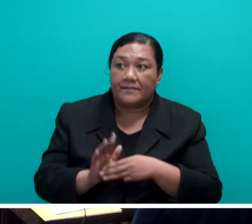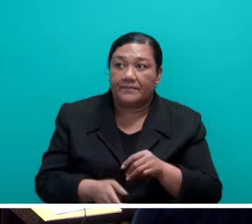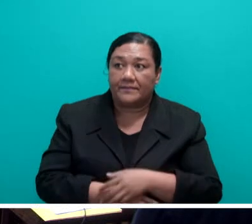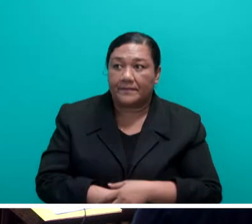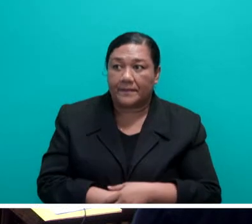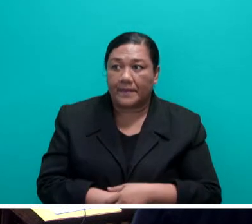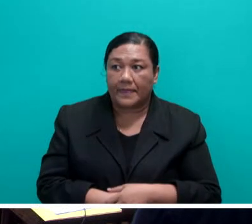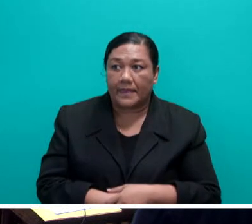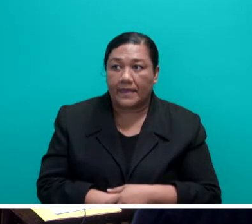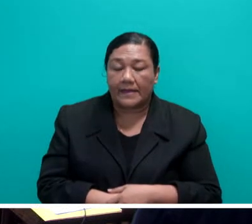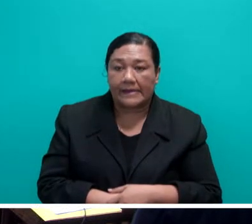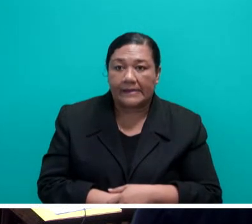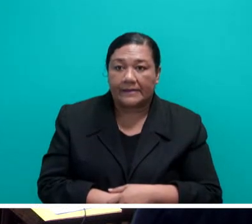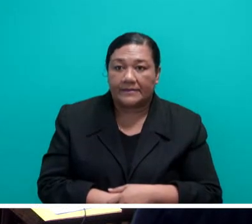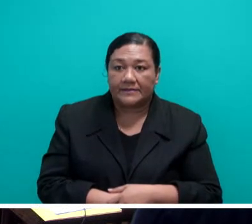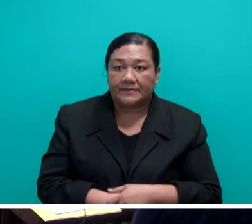Thank you,